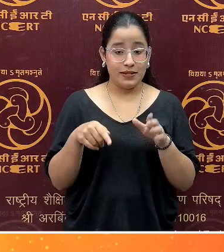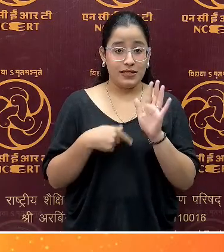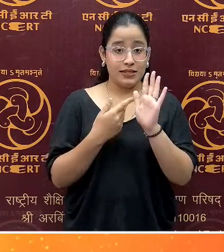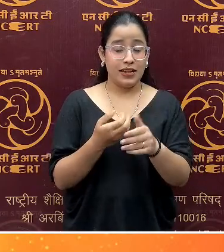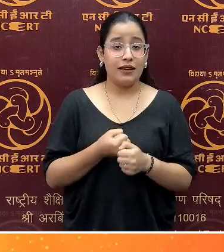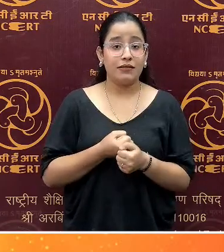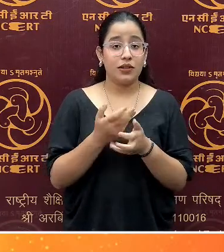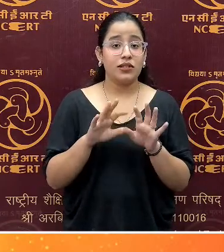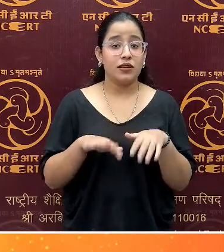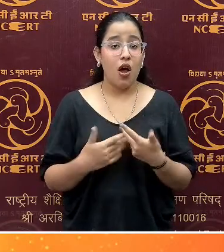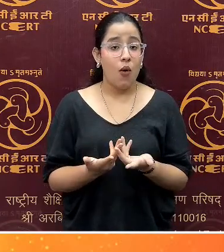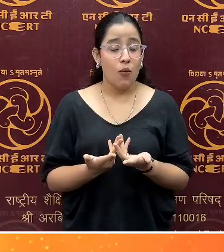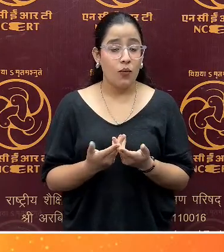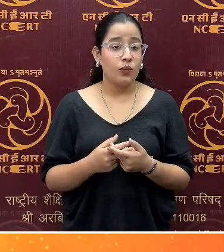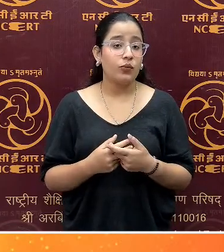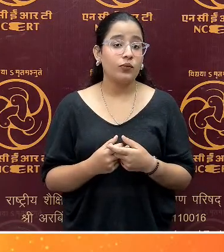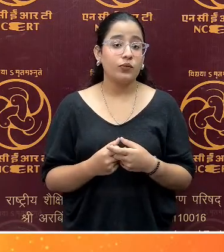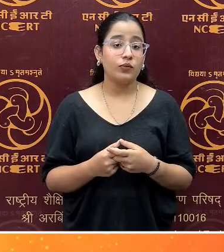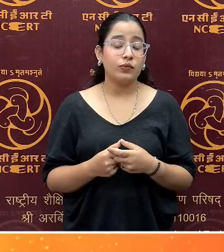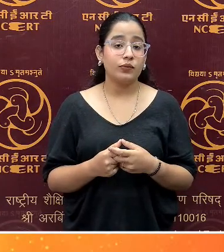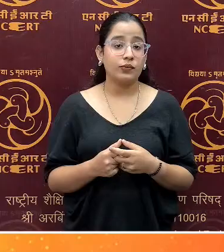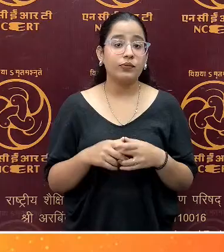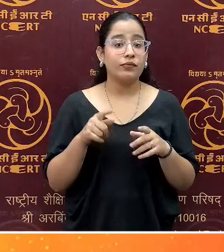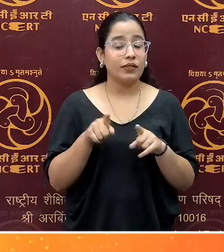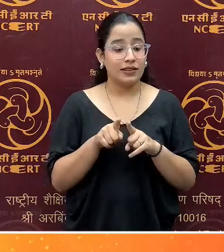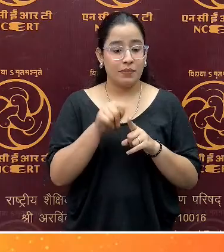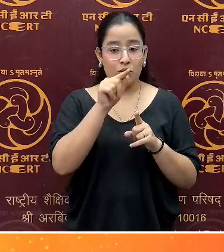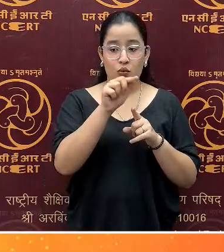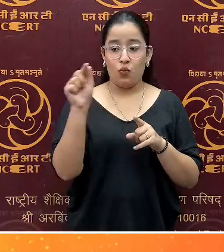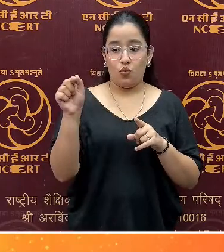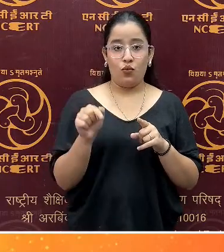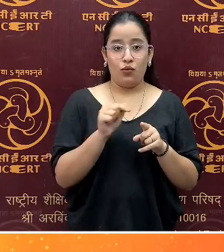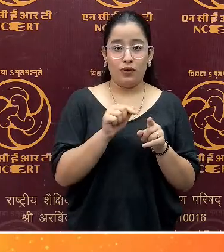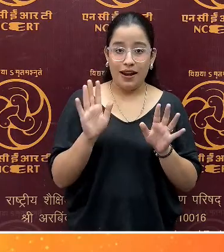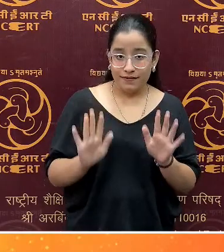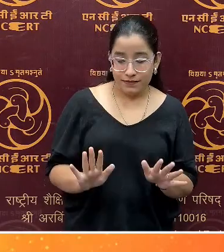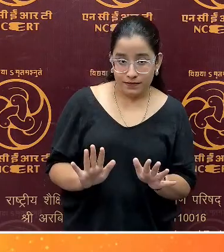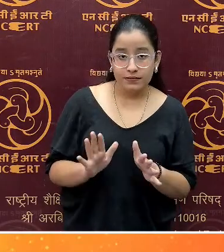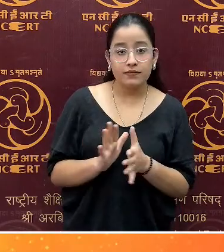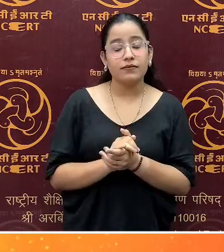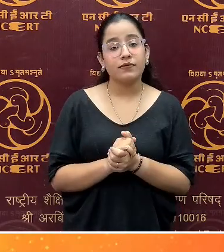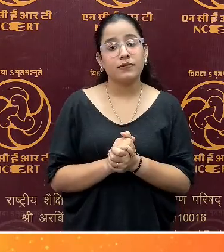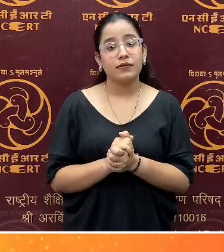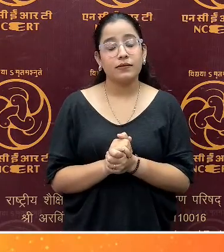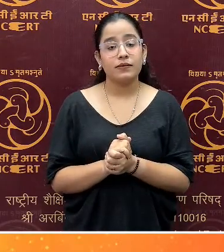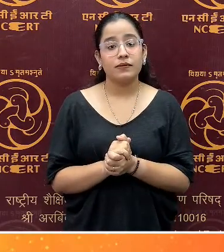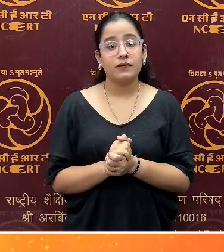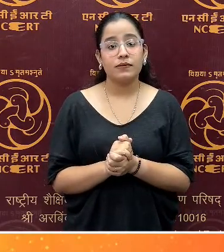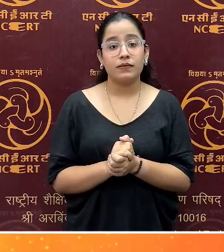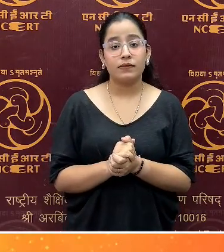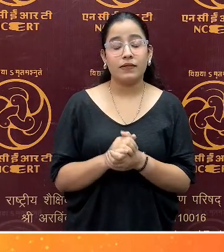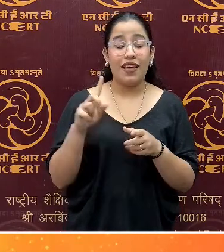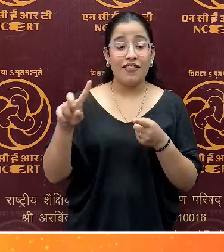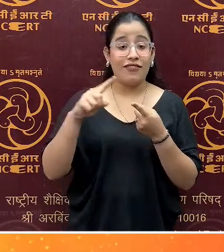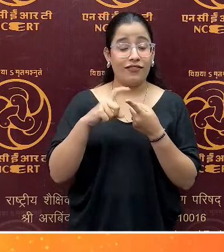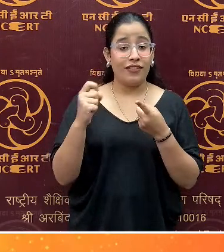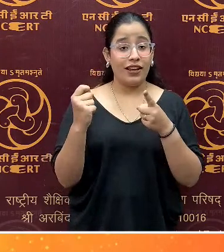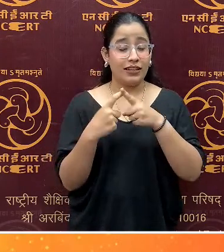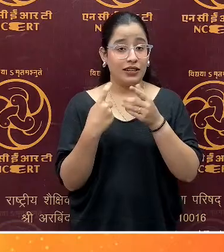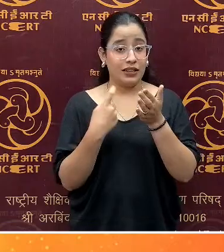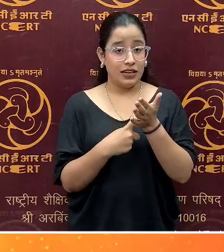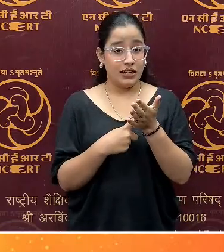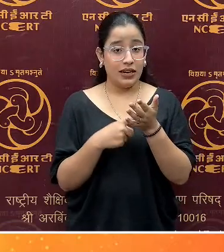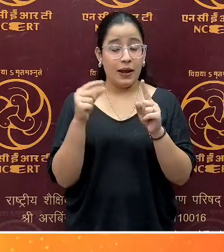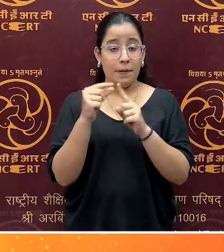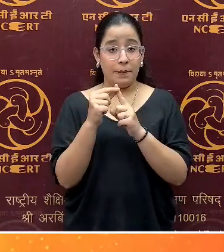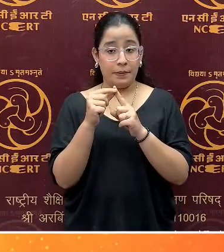written as, if you have the coordinates of the vector, we can get a vector in that form. That is,